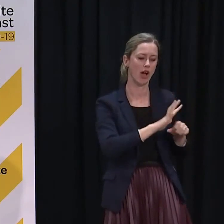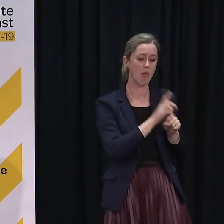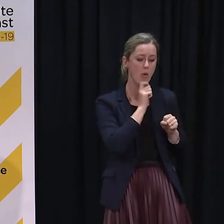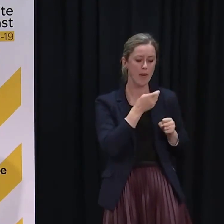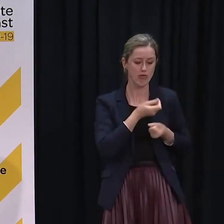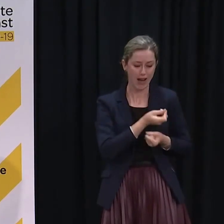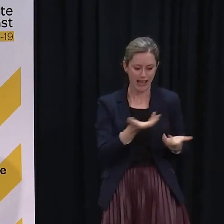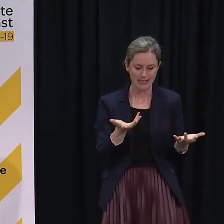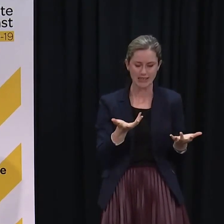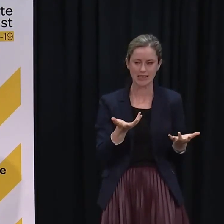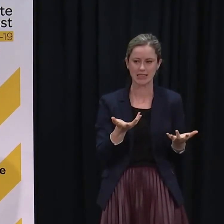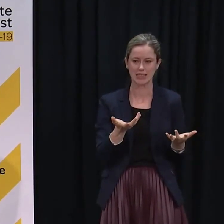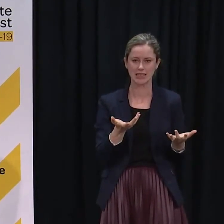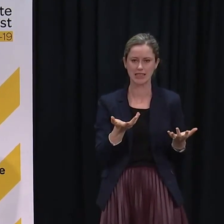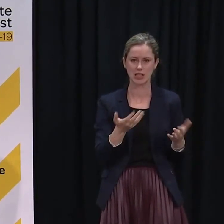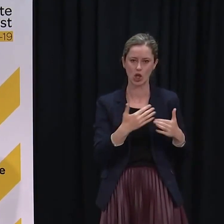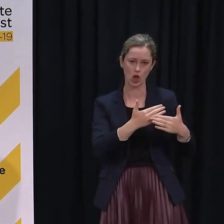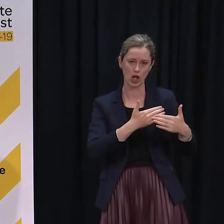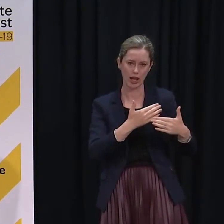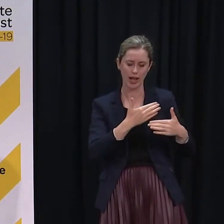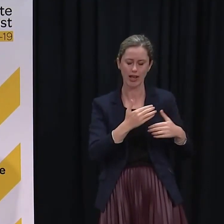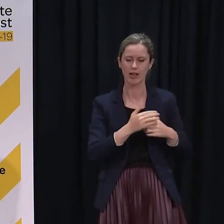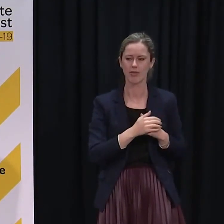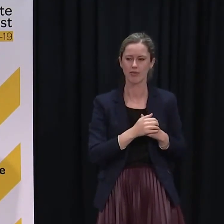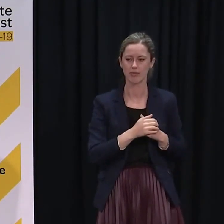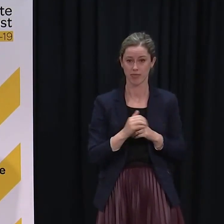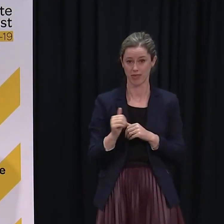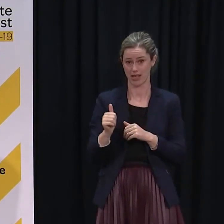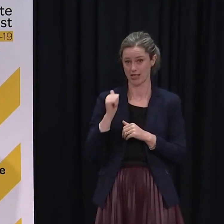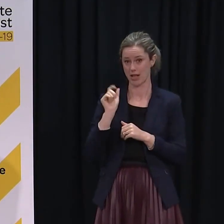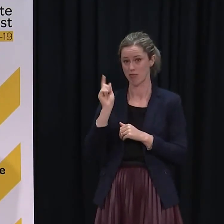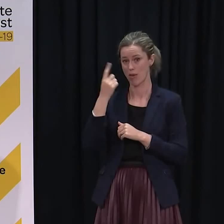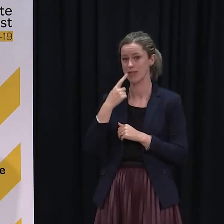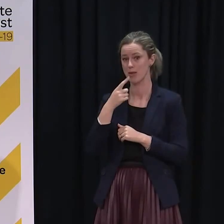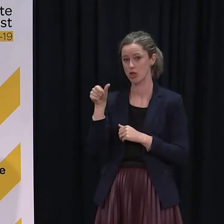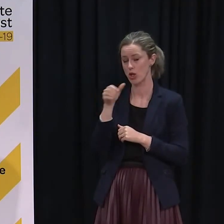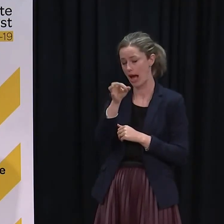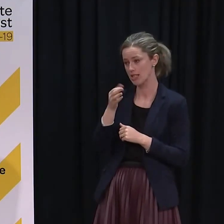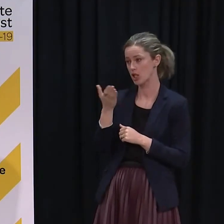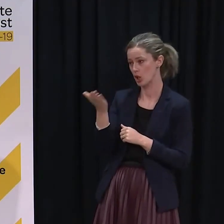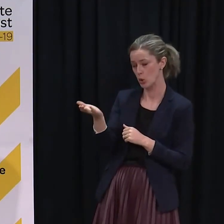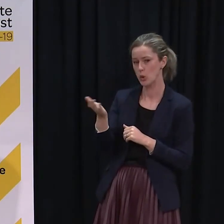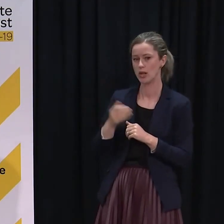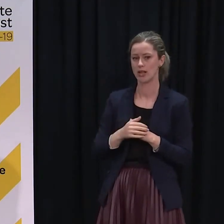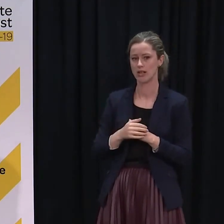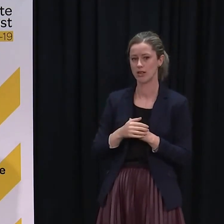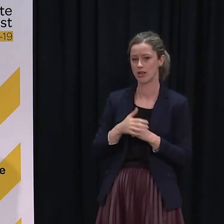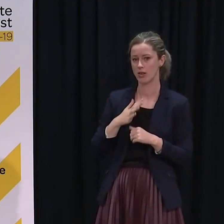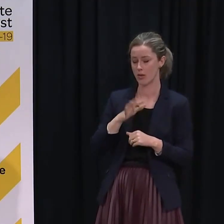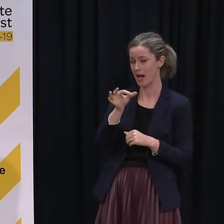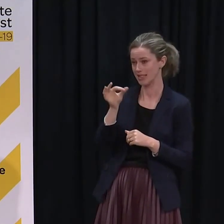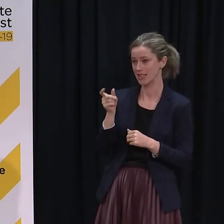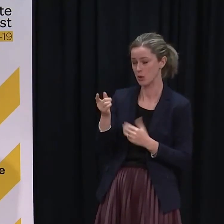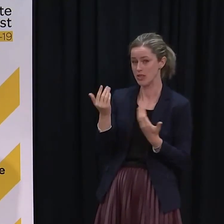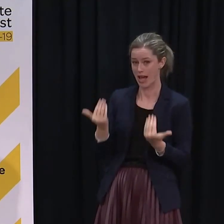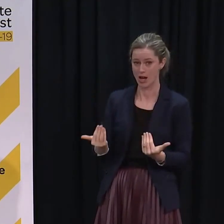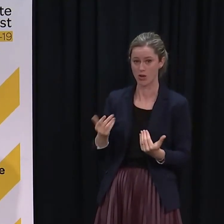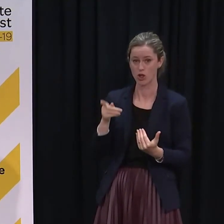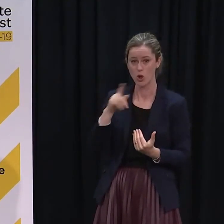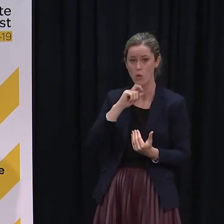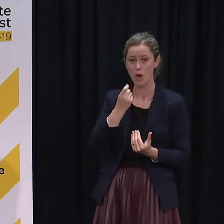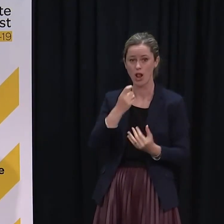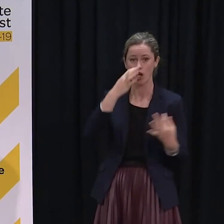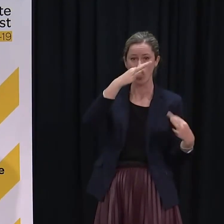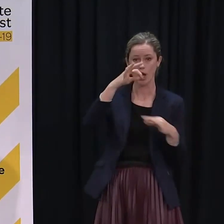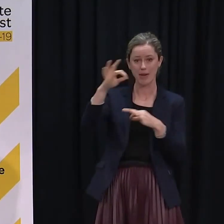released earlier than the usual proactive release process. Yesterday, the Prime Minister said that we should probably ask you about it, so I'm going to ask you about it. Will you release